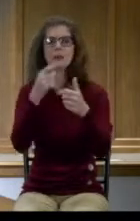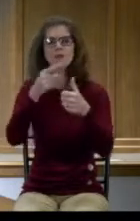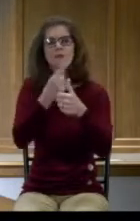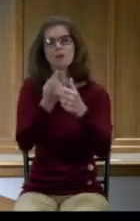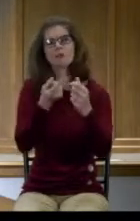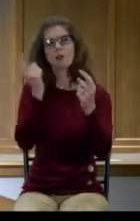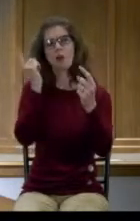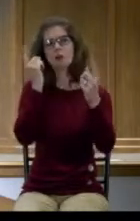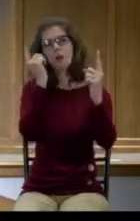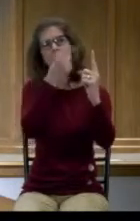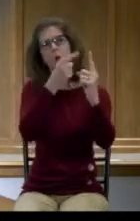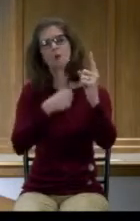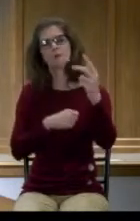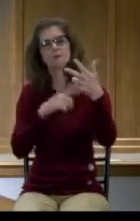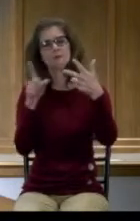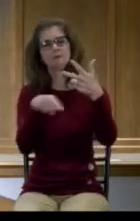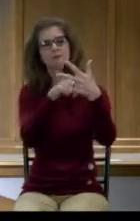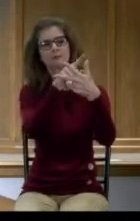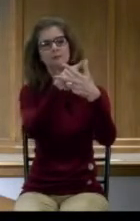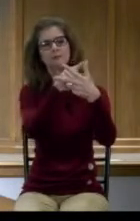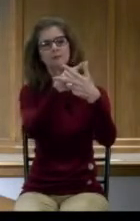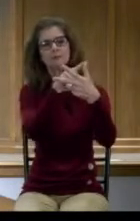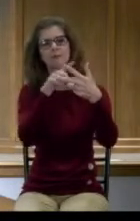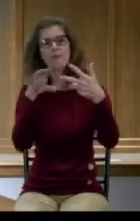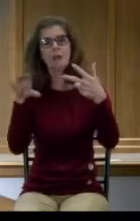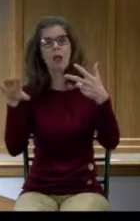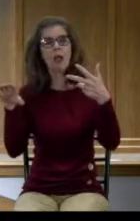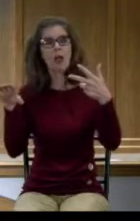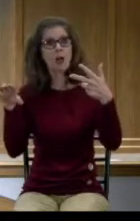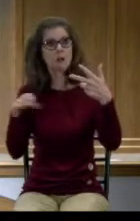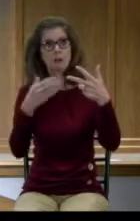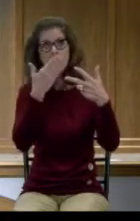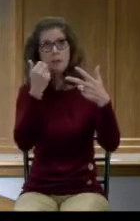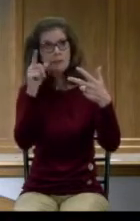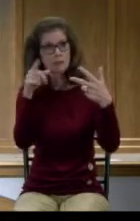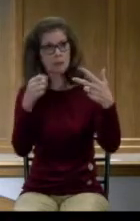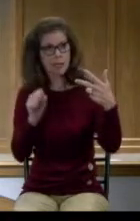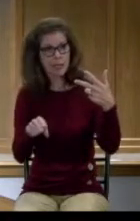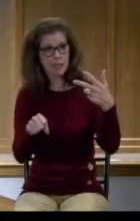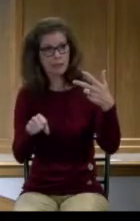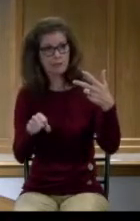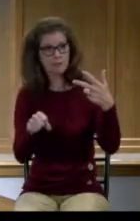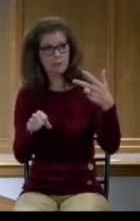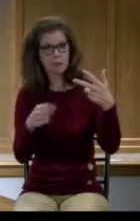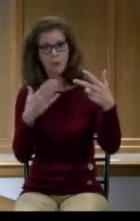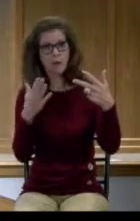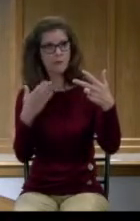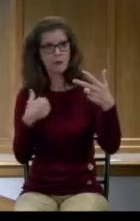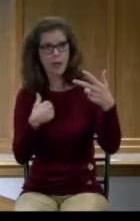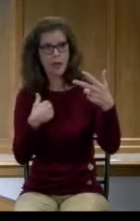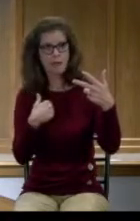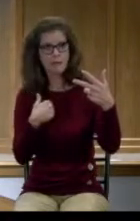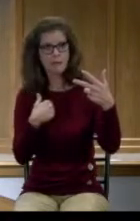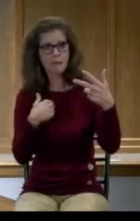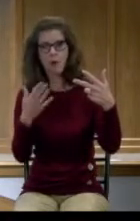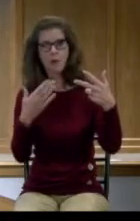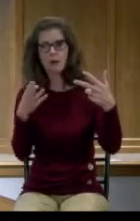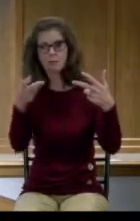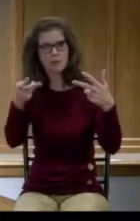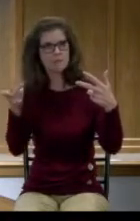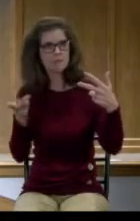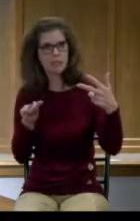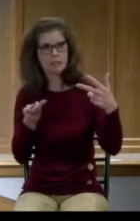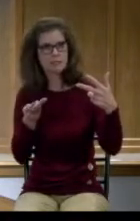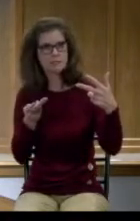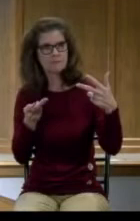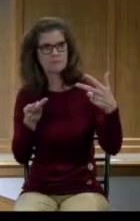simple. Do the best you can with what you have where you are. Do the best you can with what